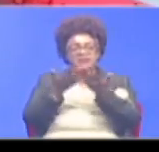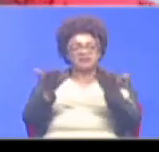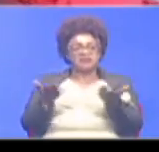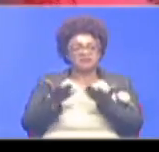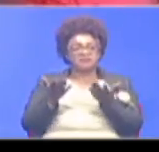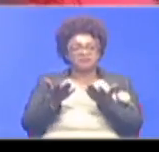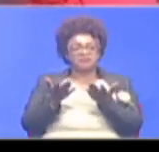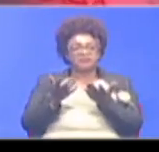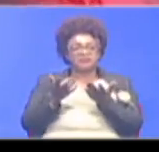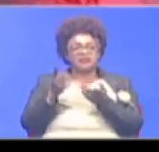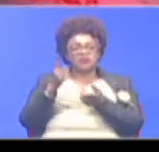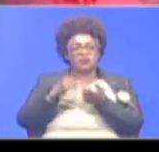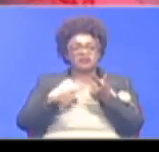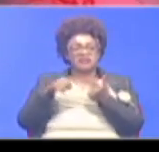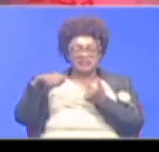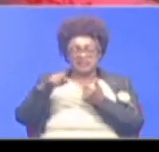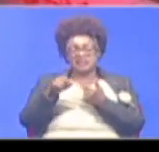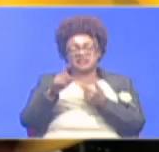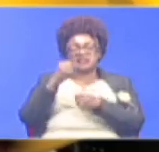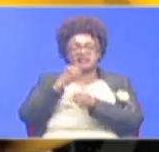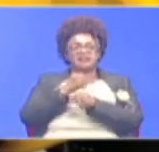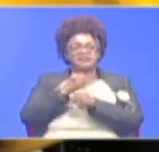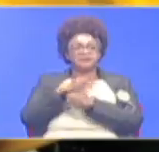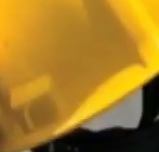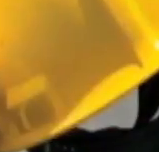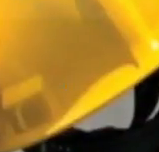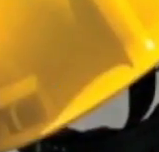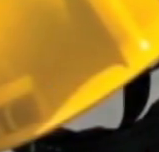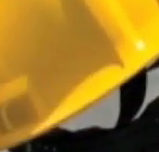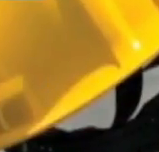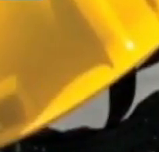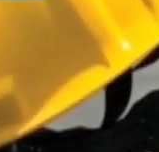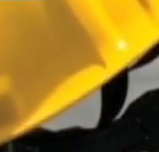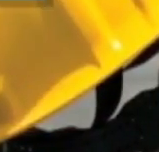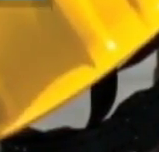what his job is really about. Dan Mwangi, NTV in Siaya County, for my job.